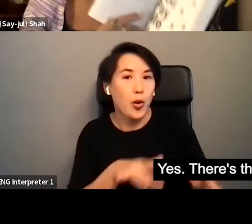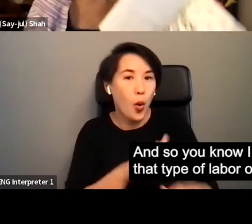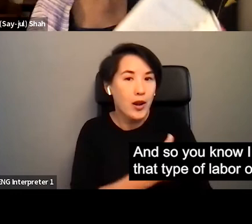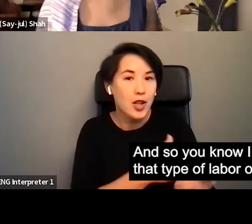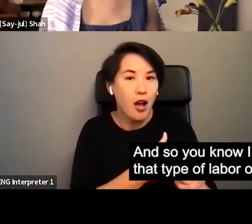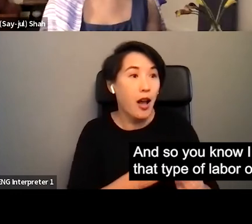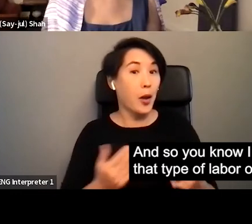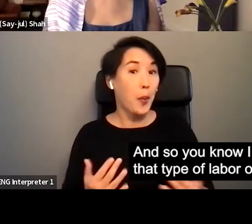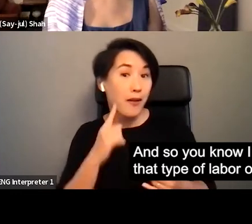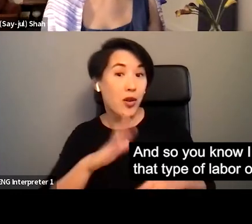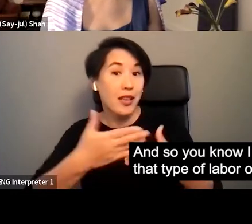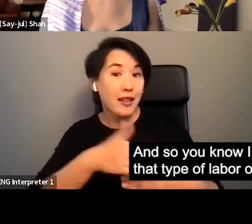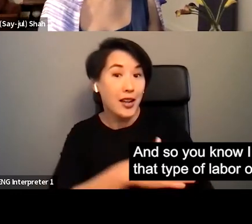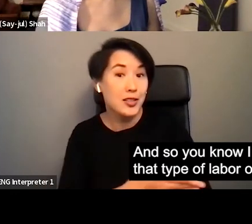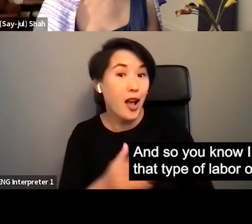pay me.